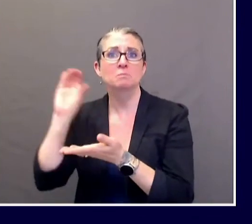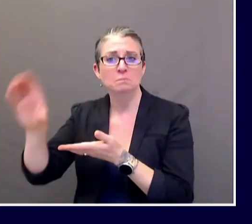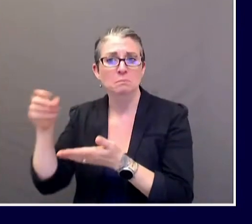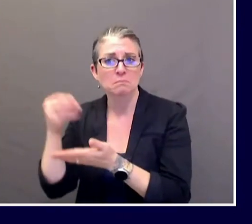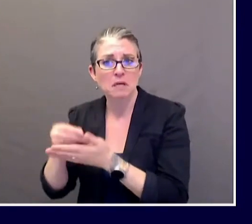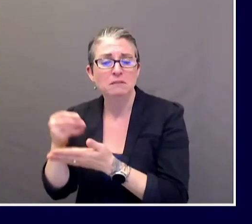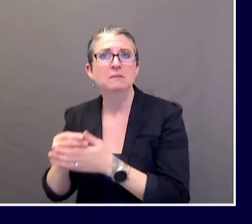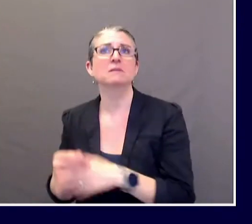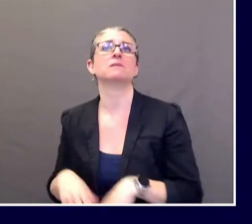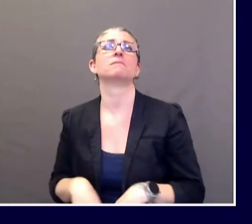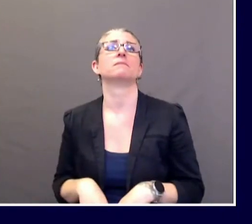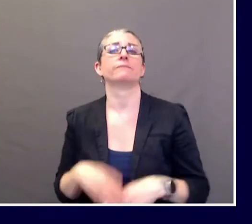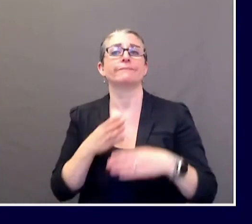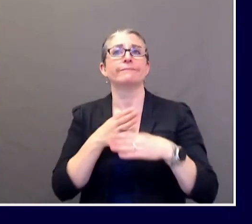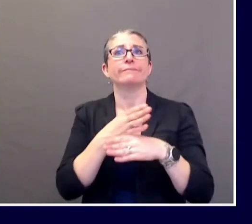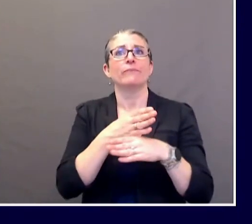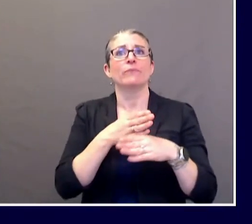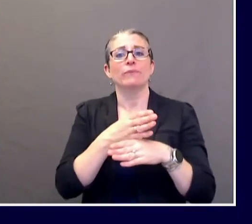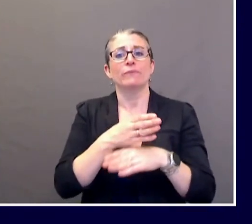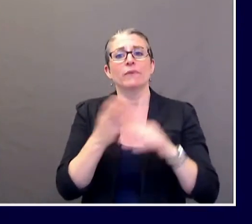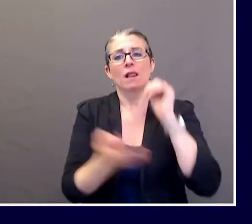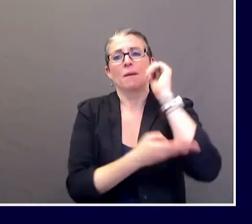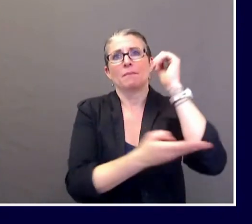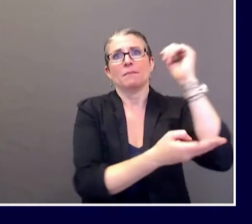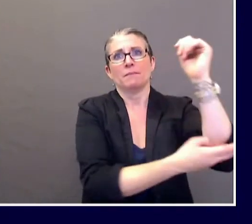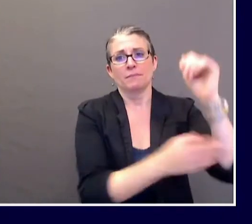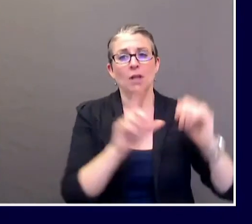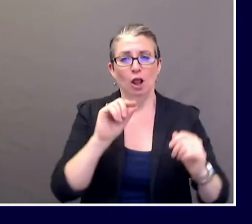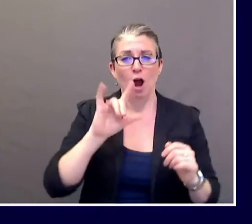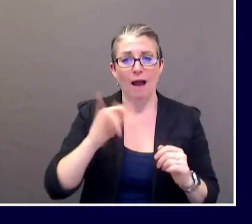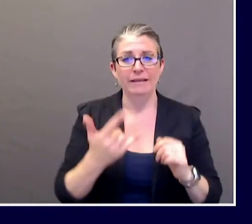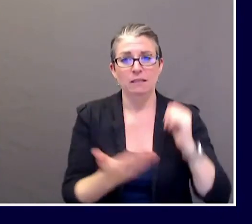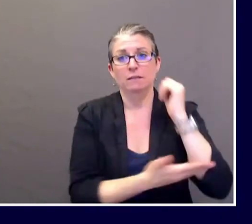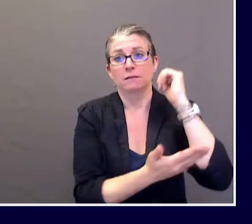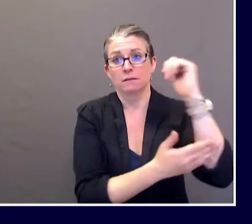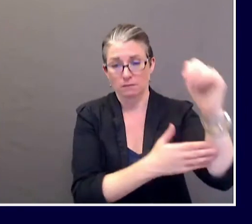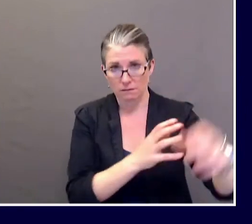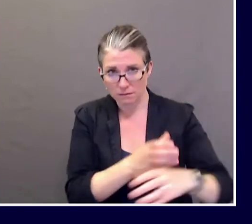or other places where, I mean, it's been so prominent that